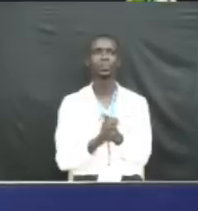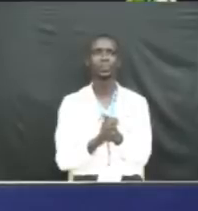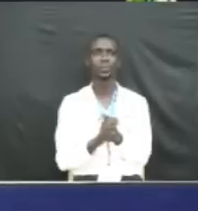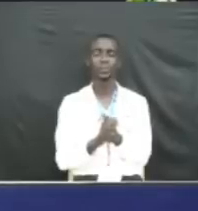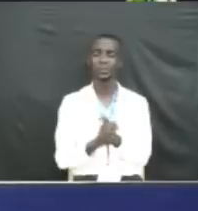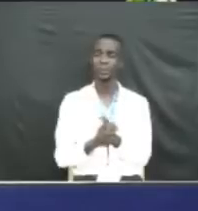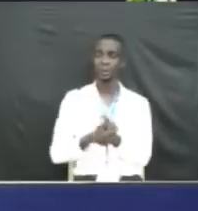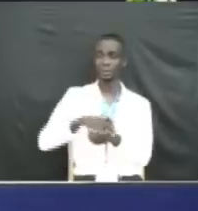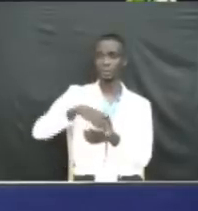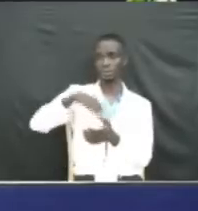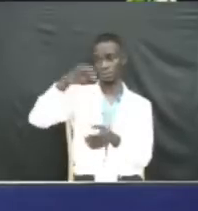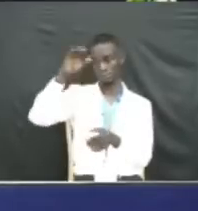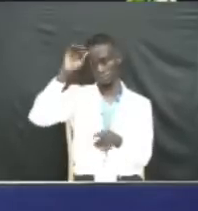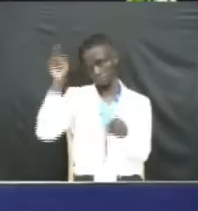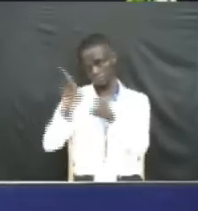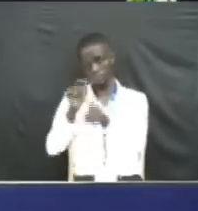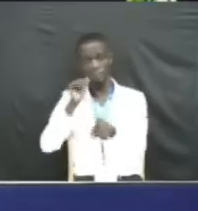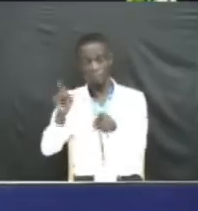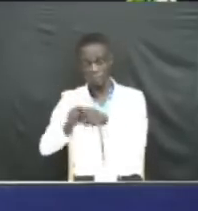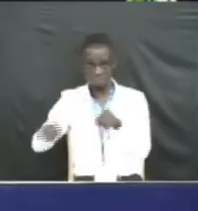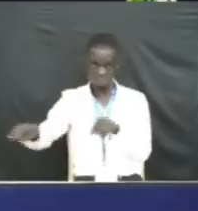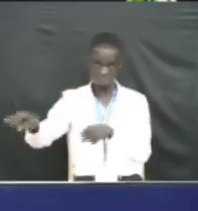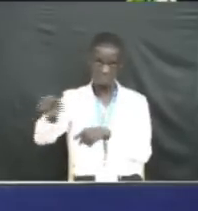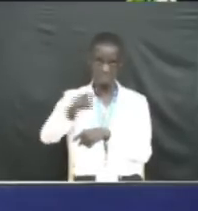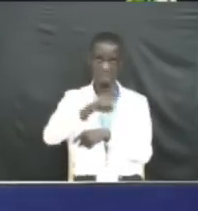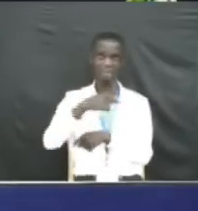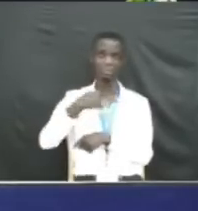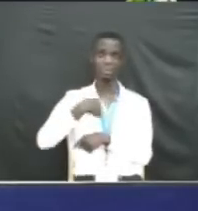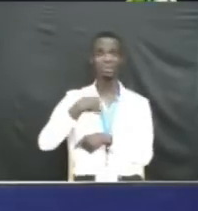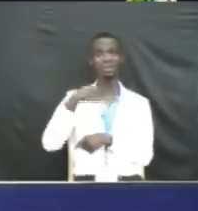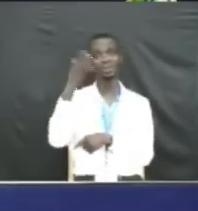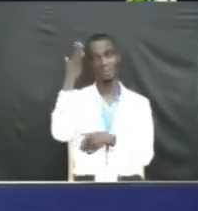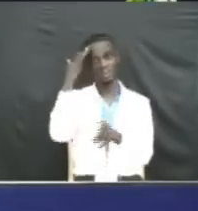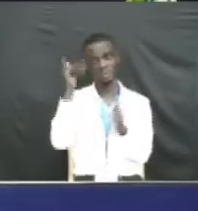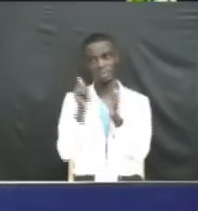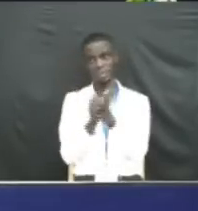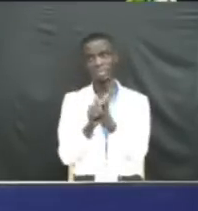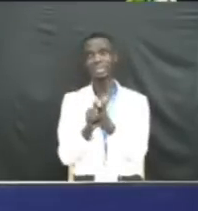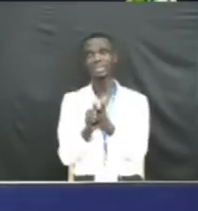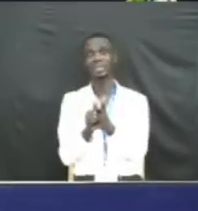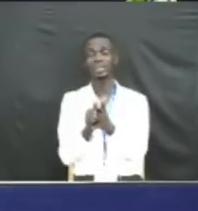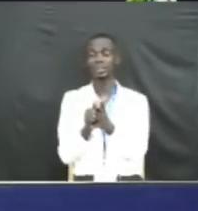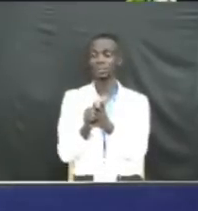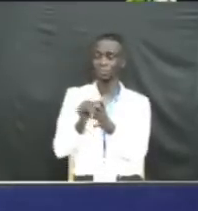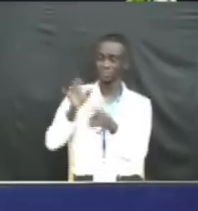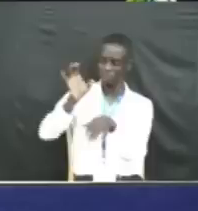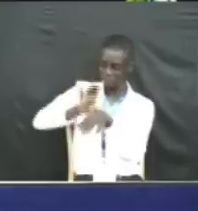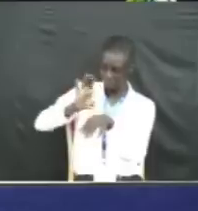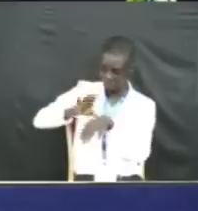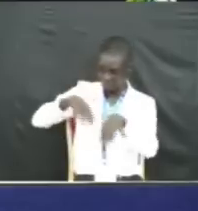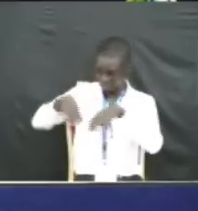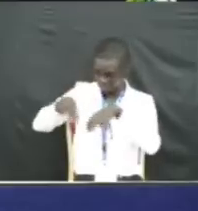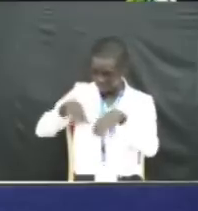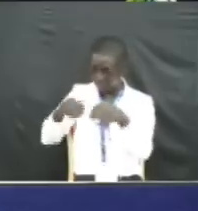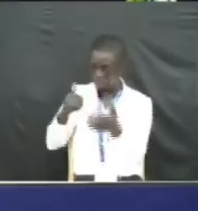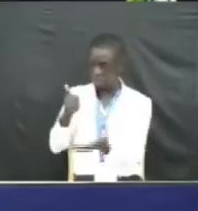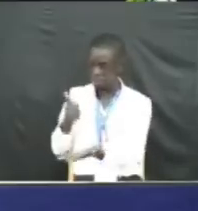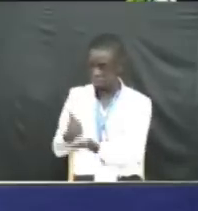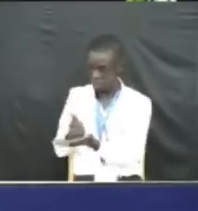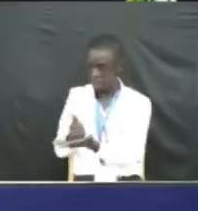Distinguished ladies and gentlemen, I am also aware that in line with the church's efforts to contribute to the